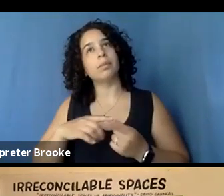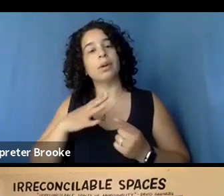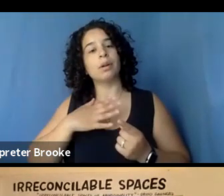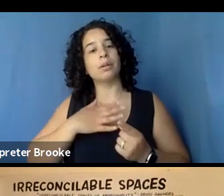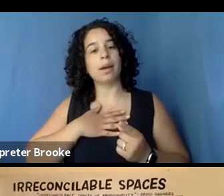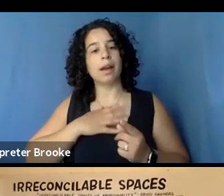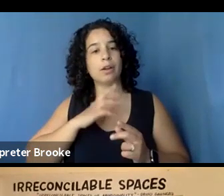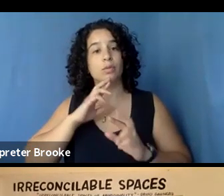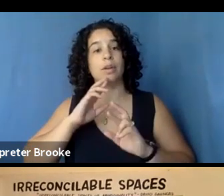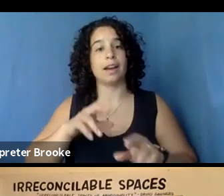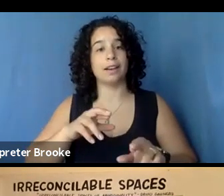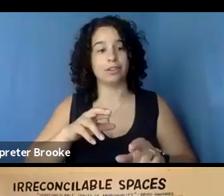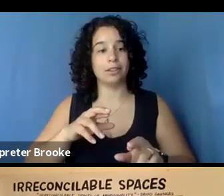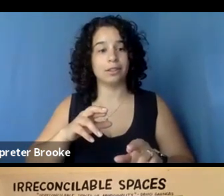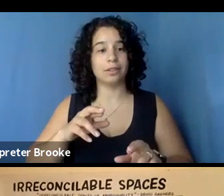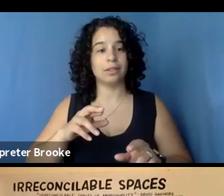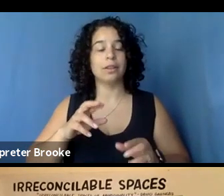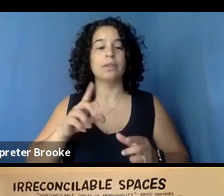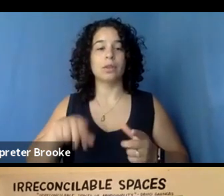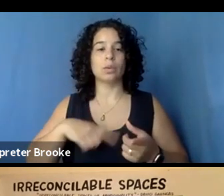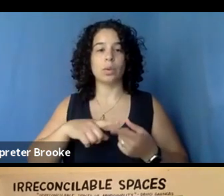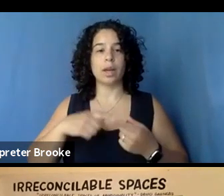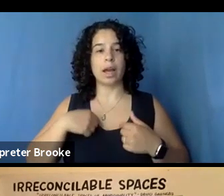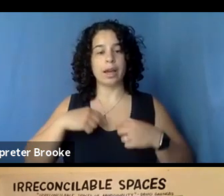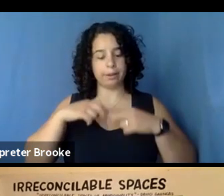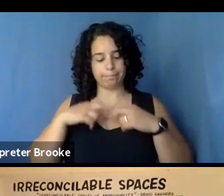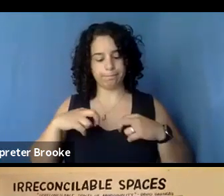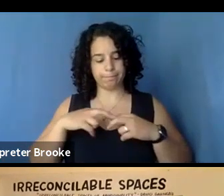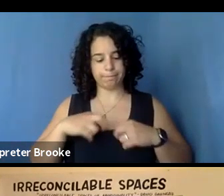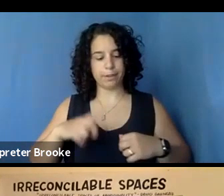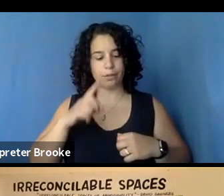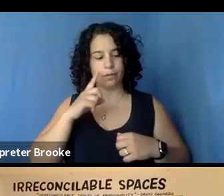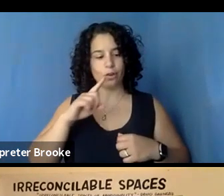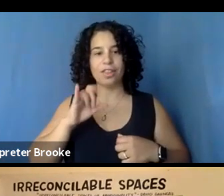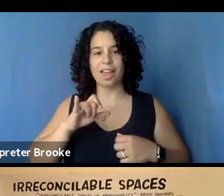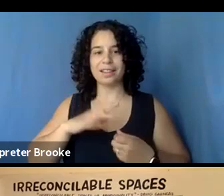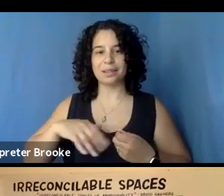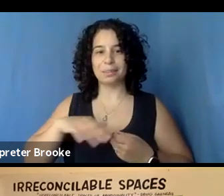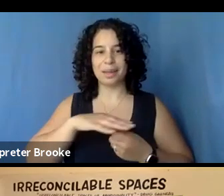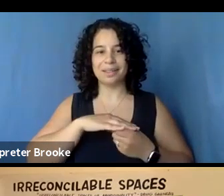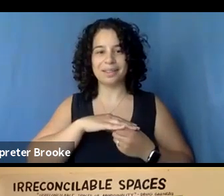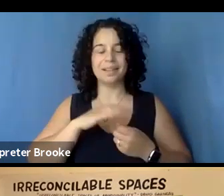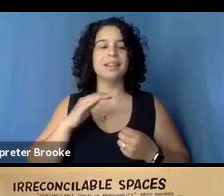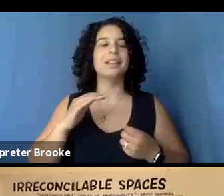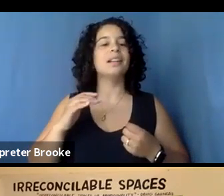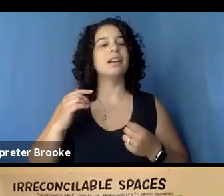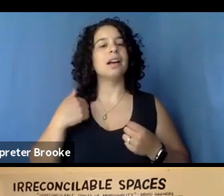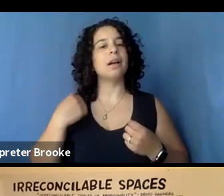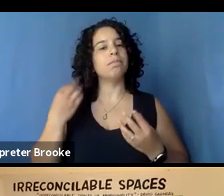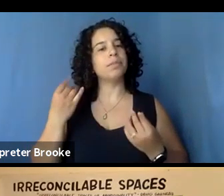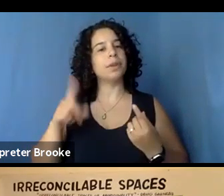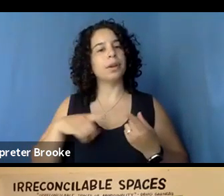settled myself into Irreconcilable Space to think about these things,